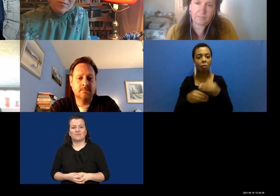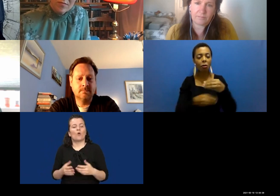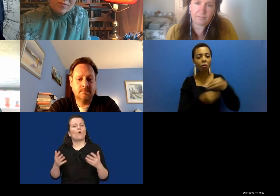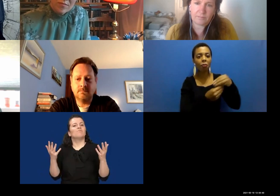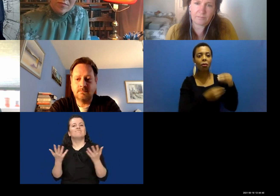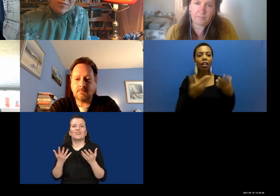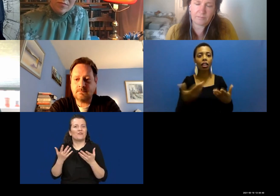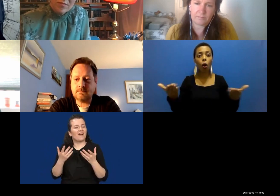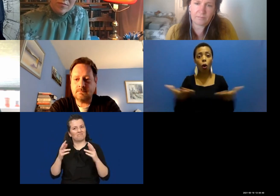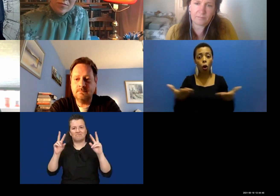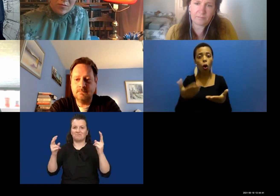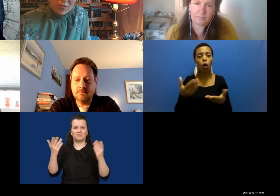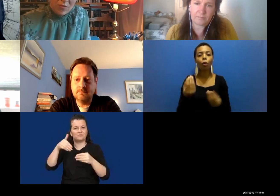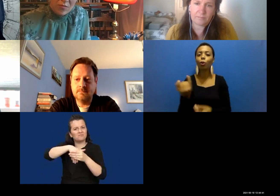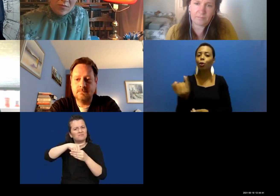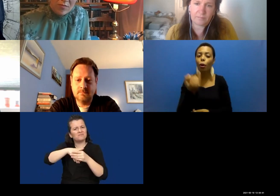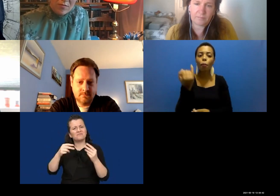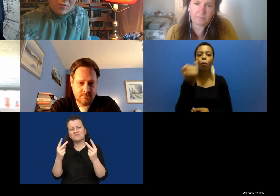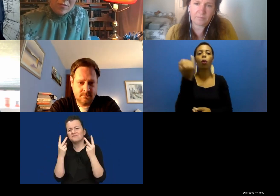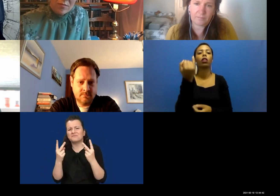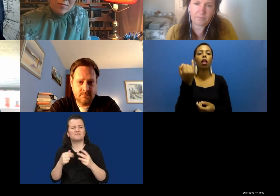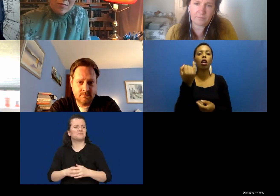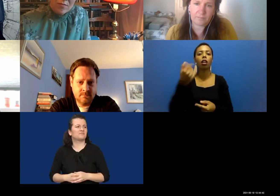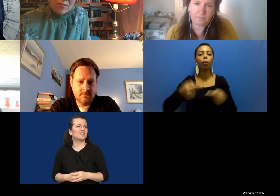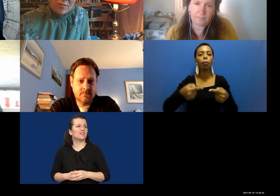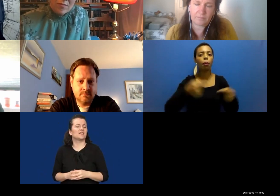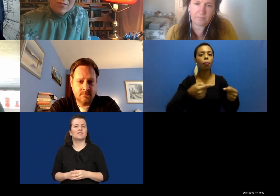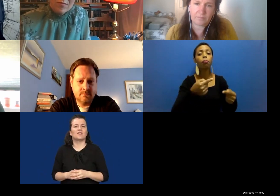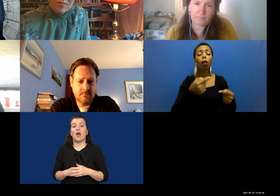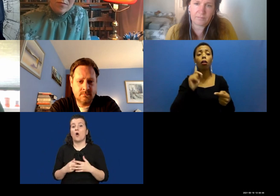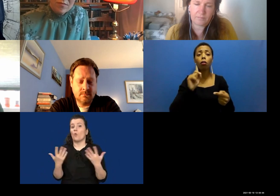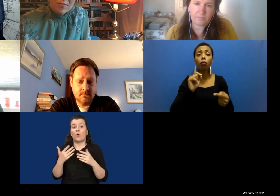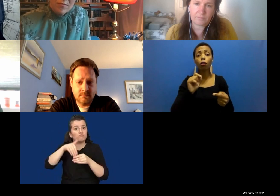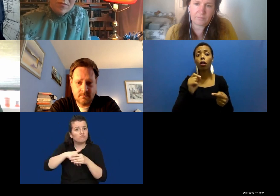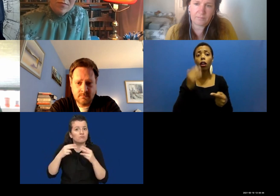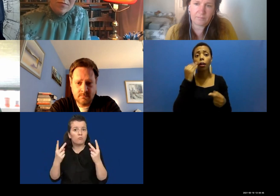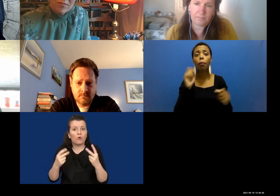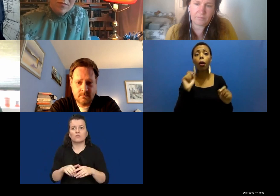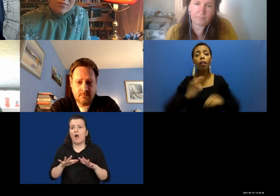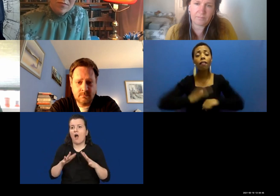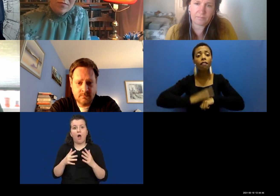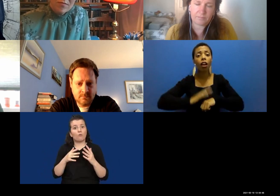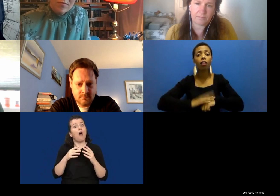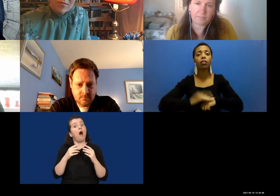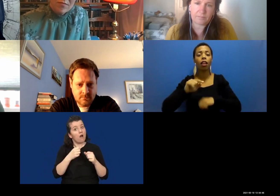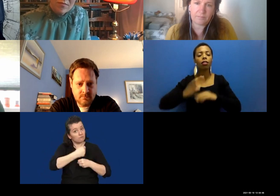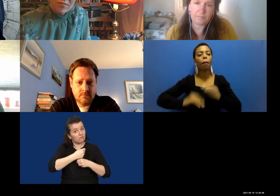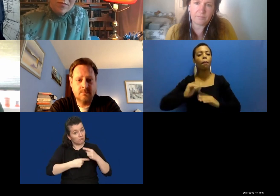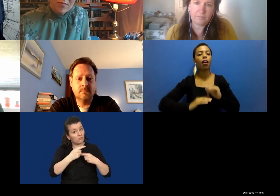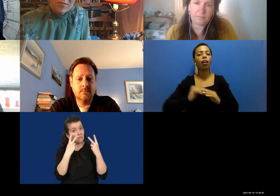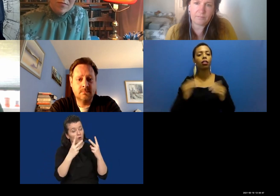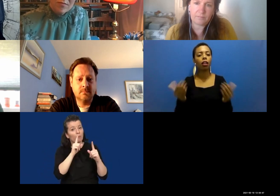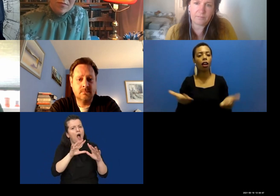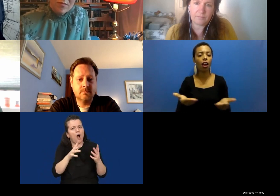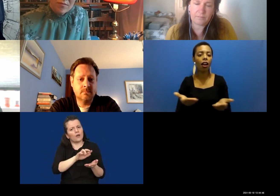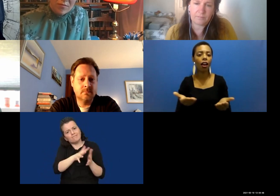to do, what's important in the actual doing of it, how we can put it into practice, the complexities